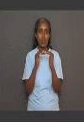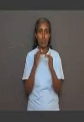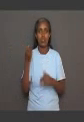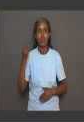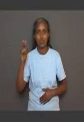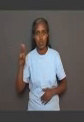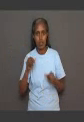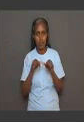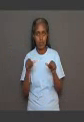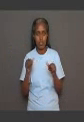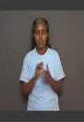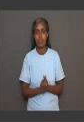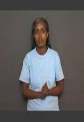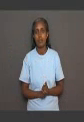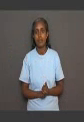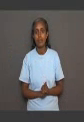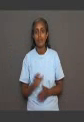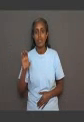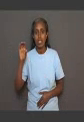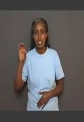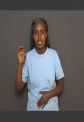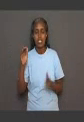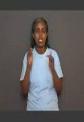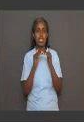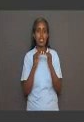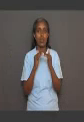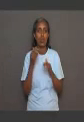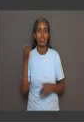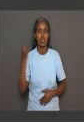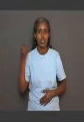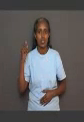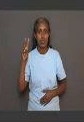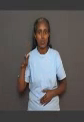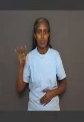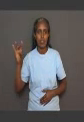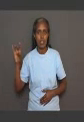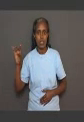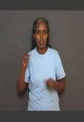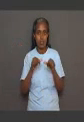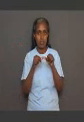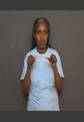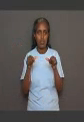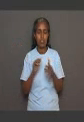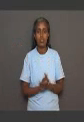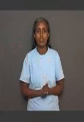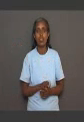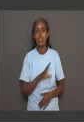A equals 12 units, C equals 28